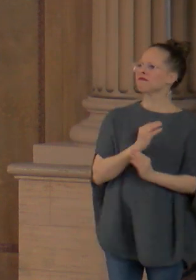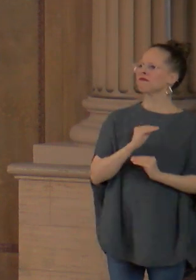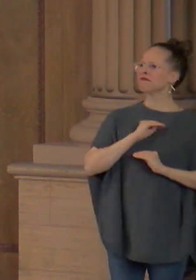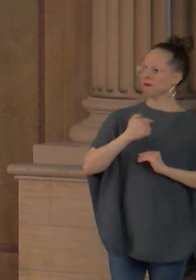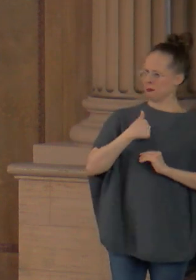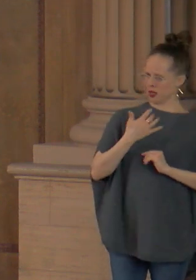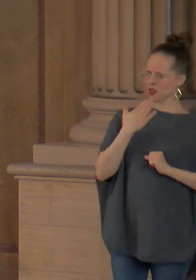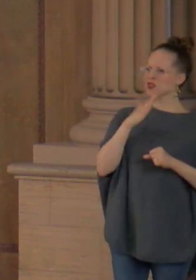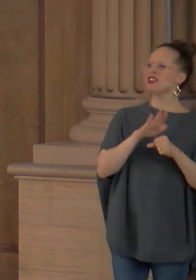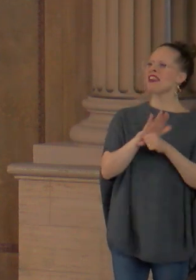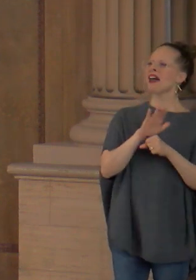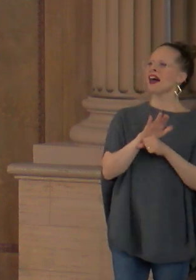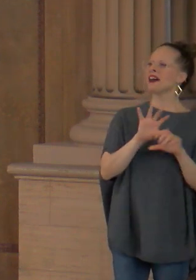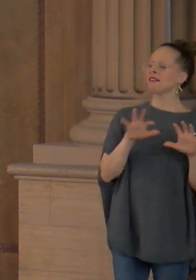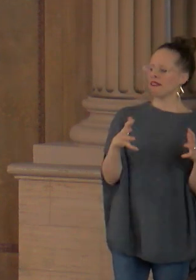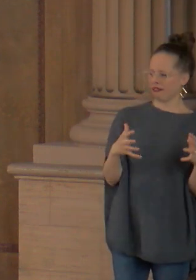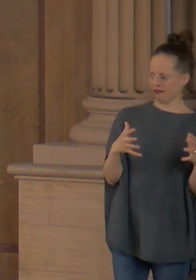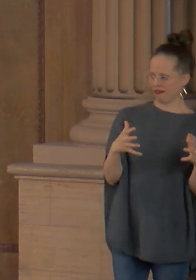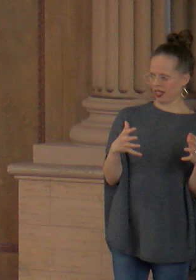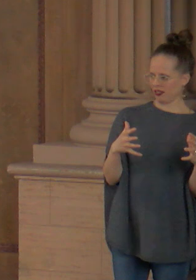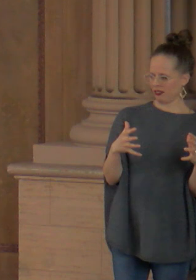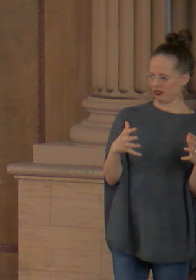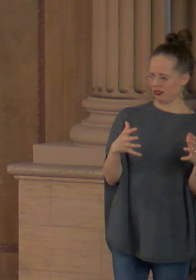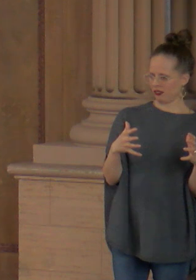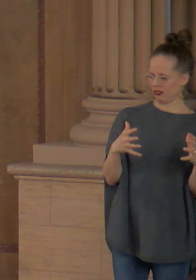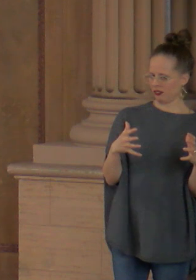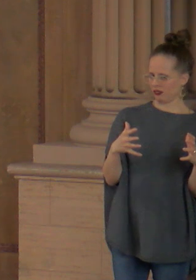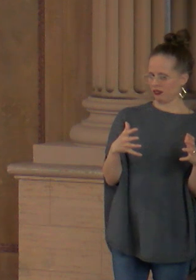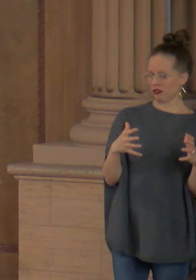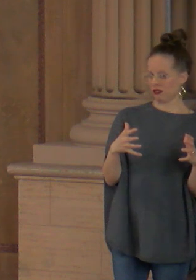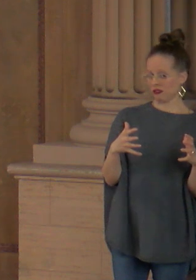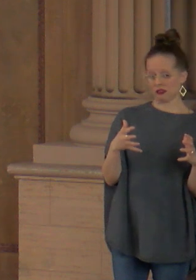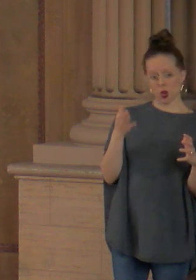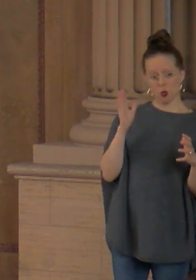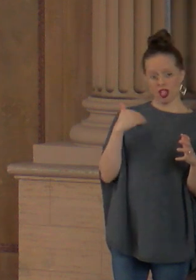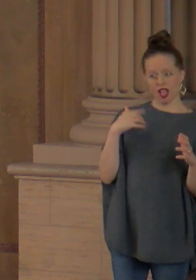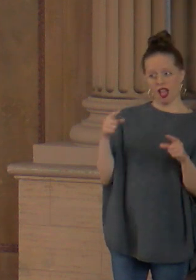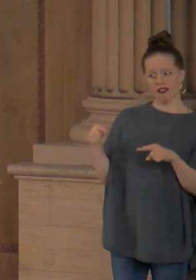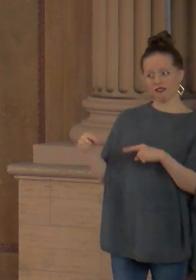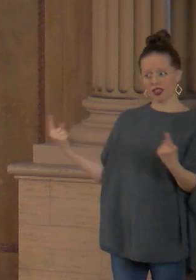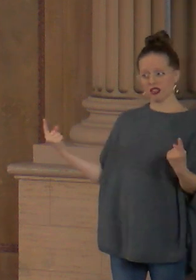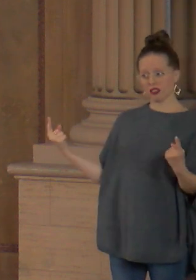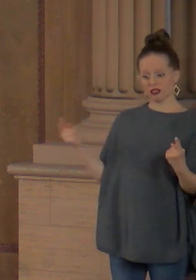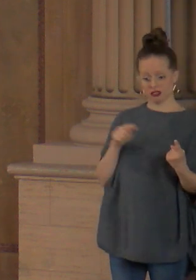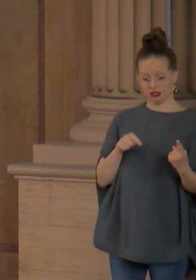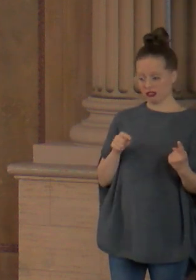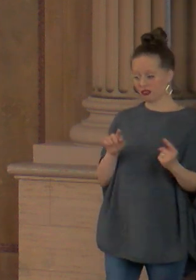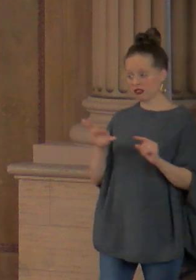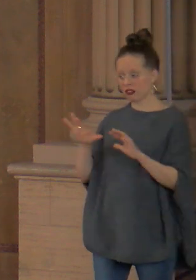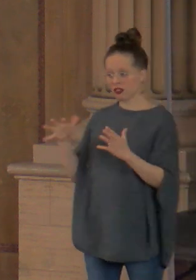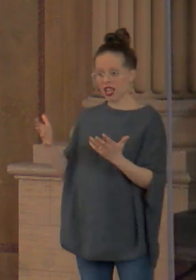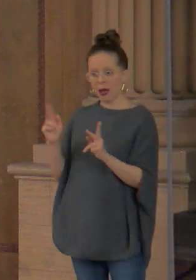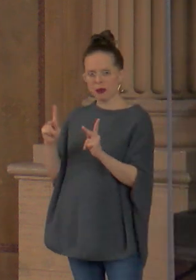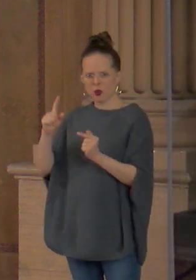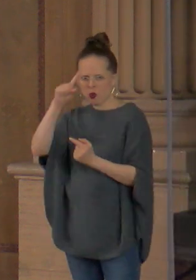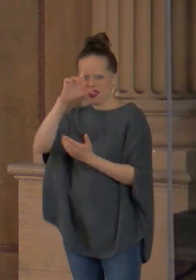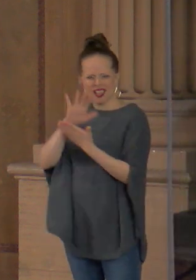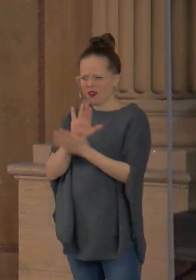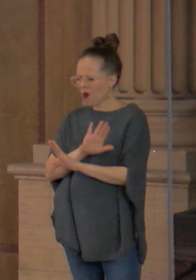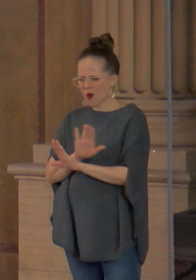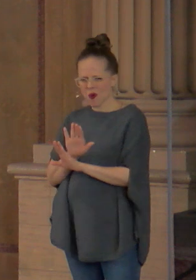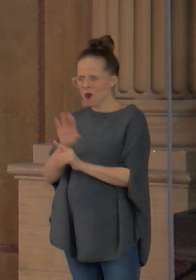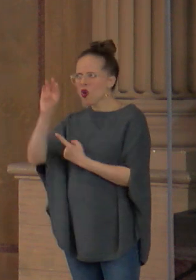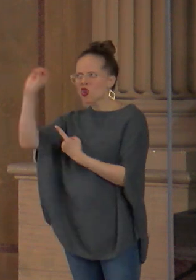because of the good things that they've done. There will be some opposition from people like that toward people who believe that we get grace for free.